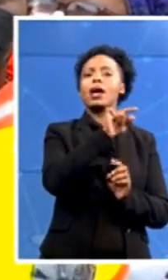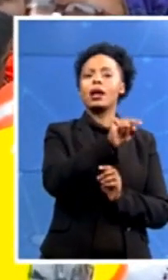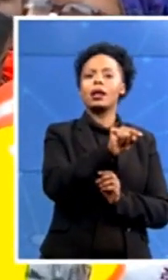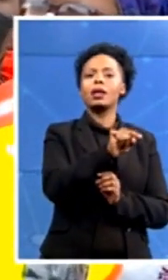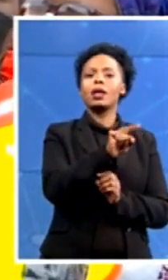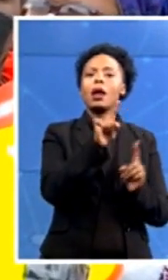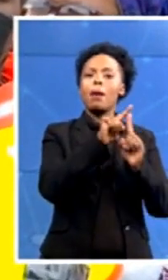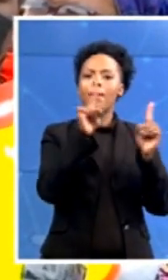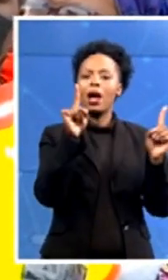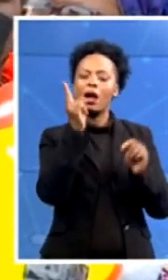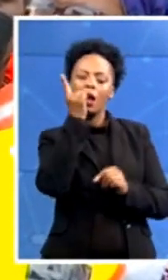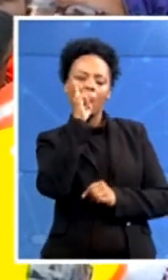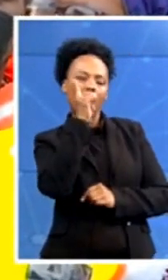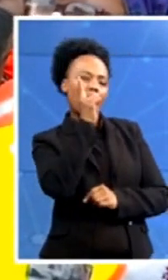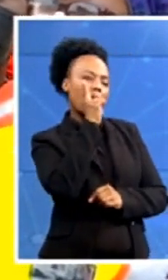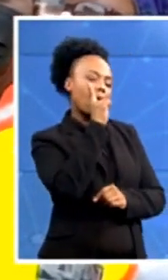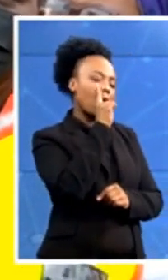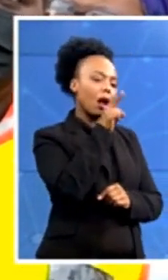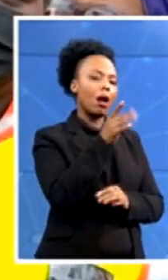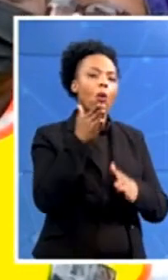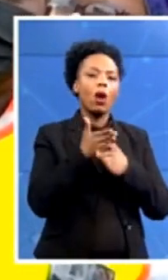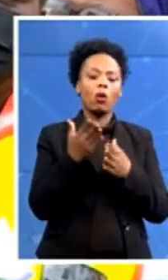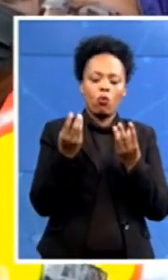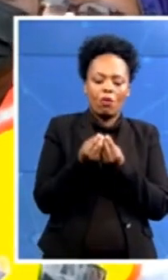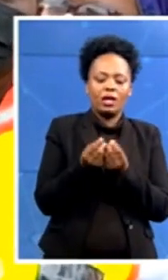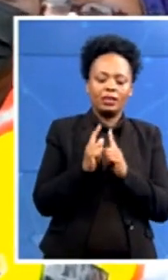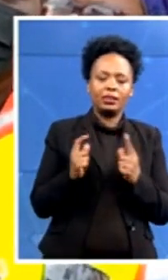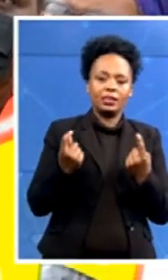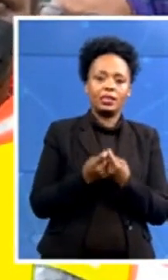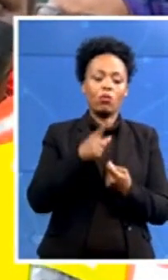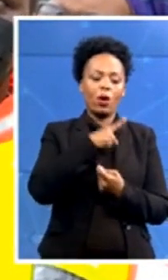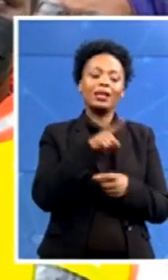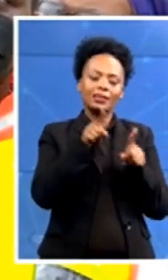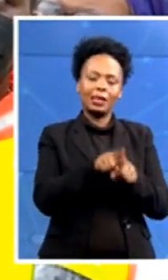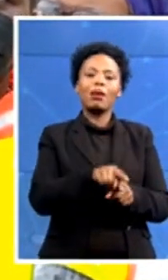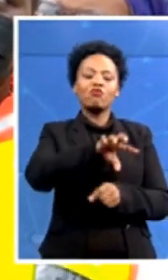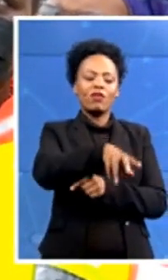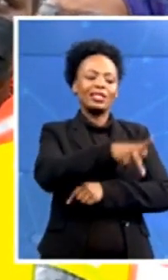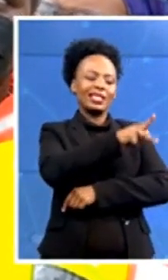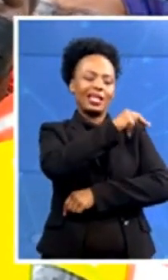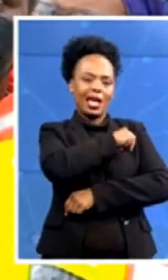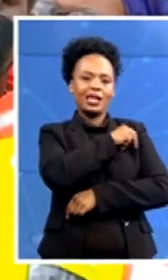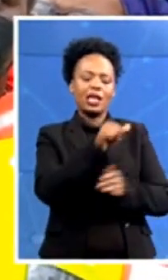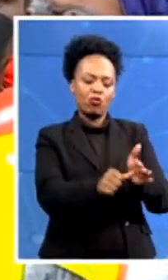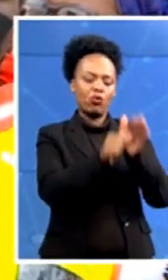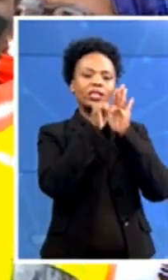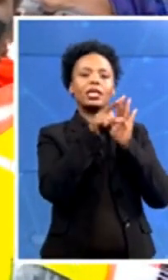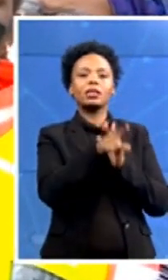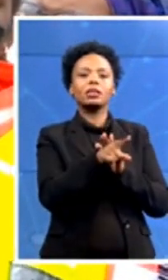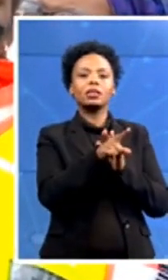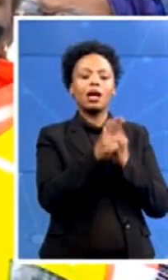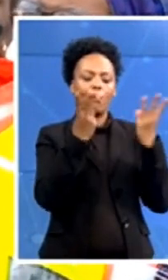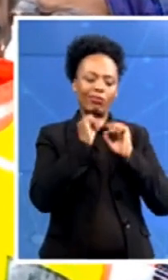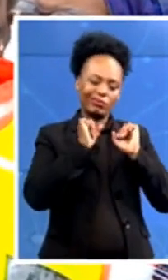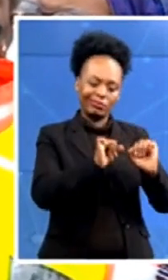here, because KZN is very important in terms of national coverage, because it's got the second highest population